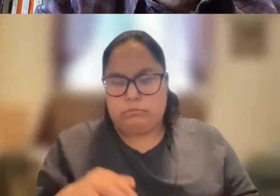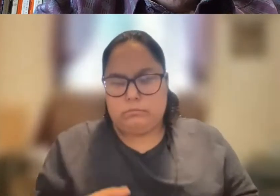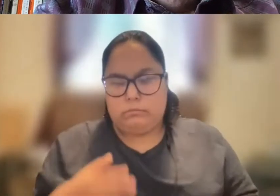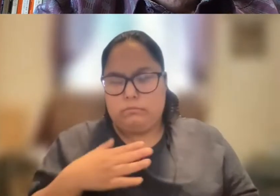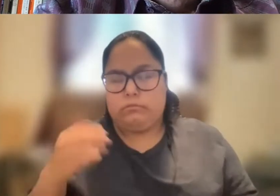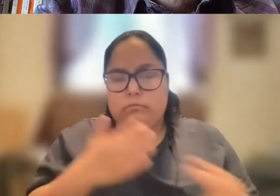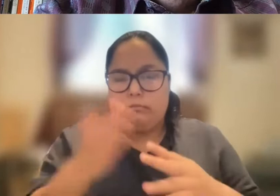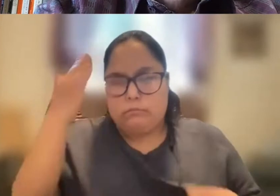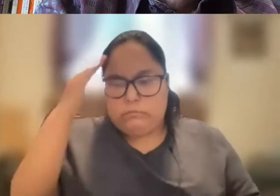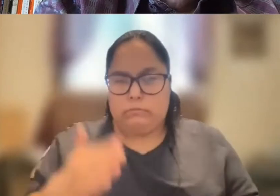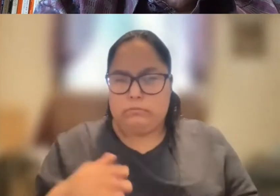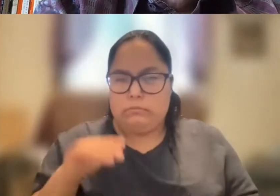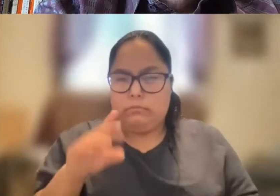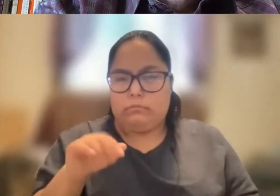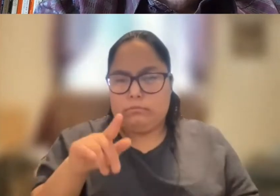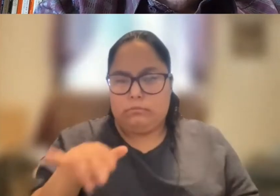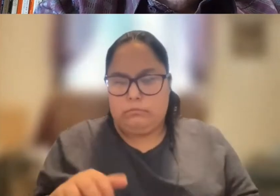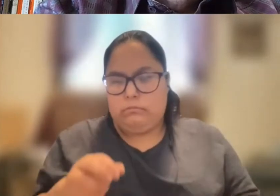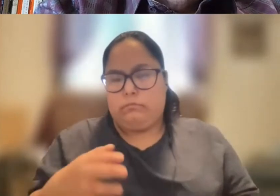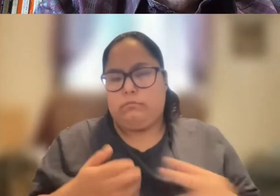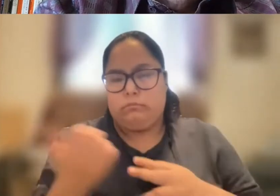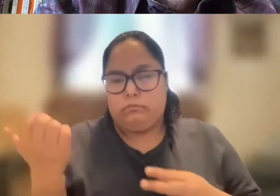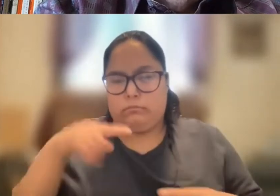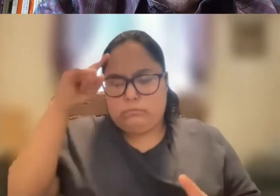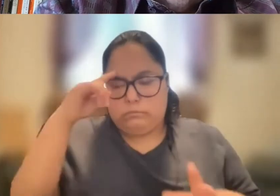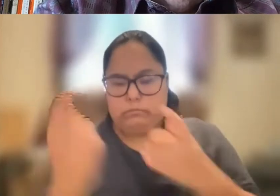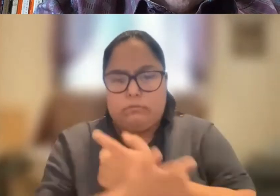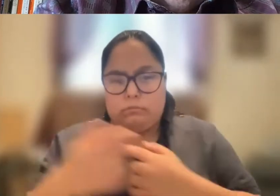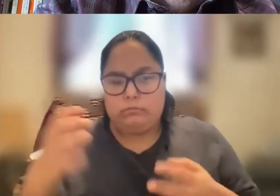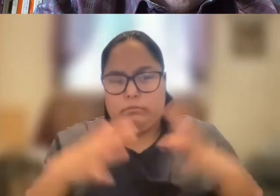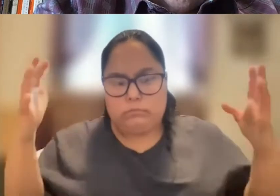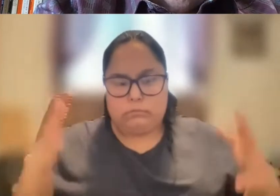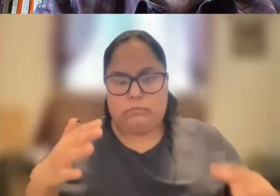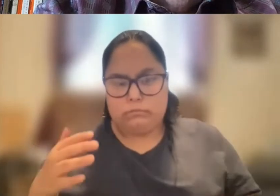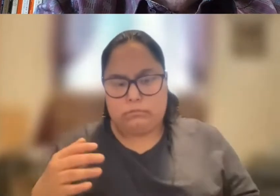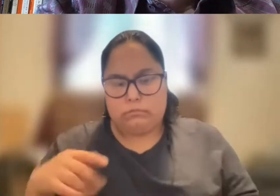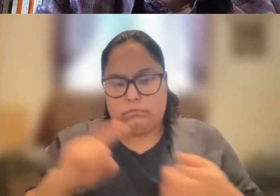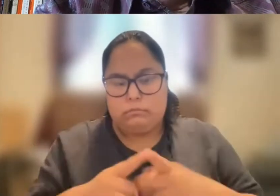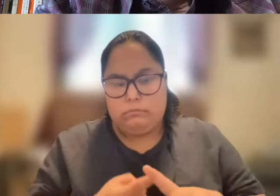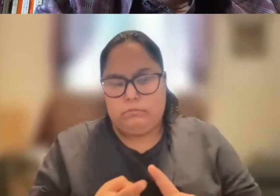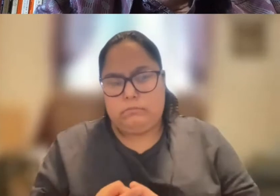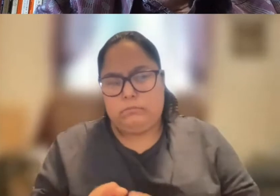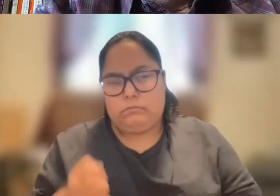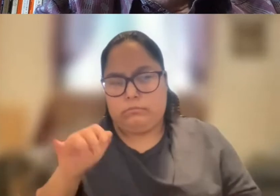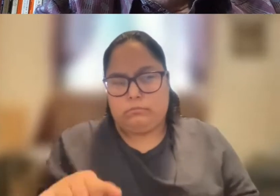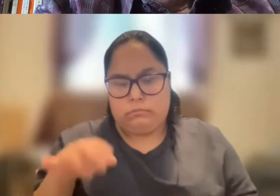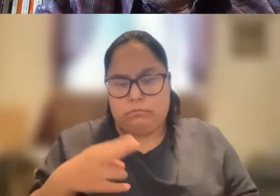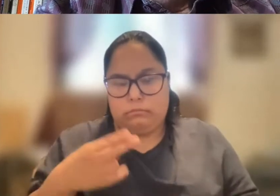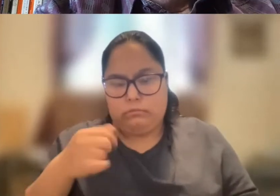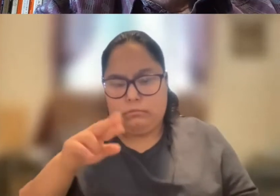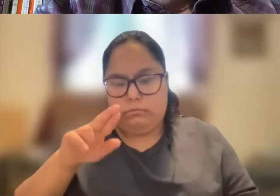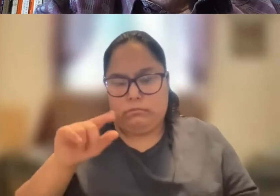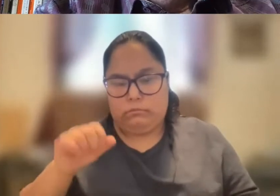I also know that the military has changed a lot, because a friend of mine who transitioned, she was given